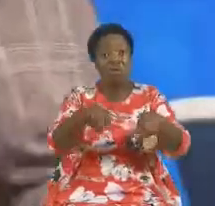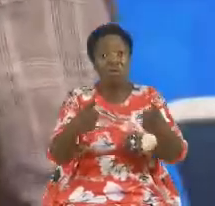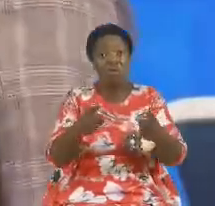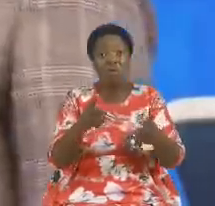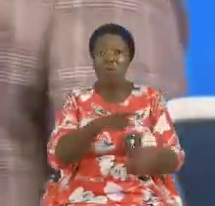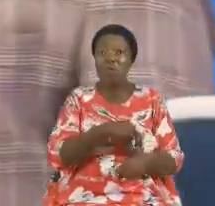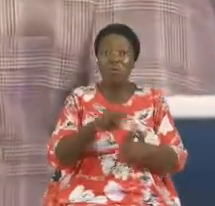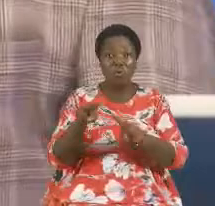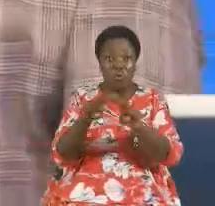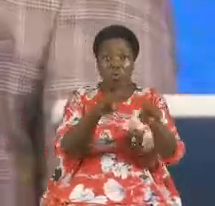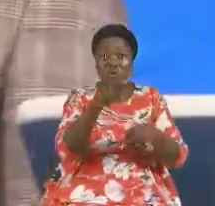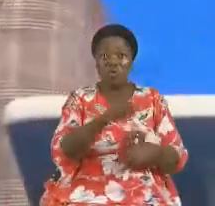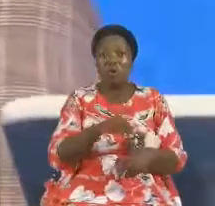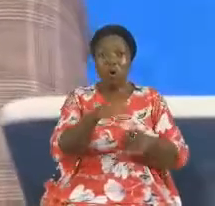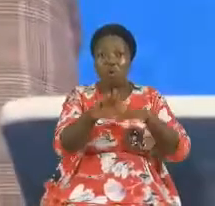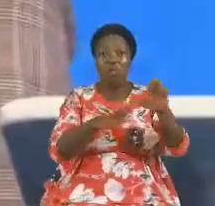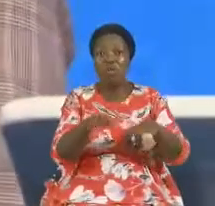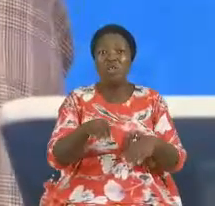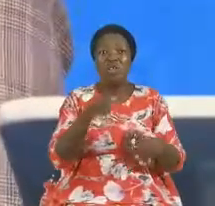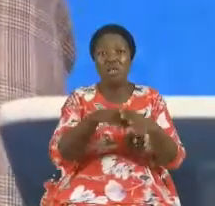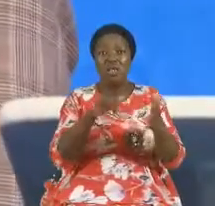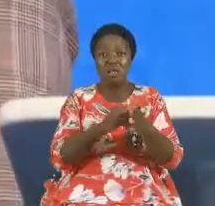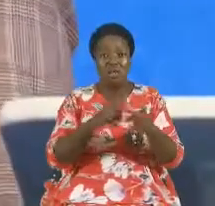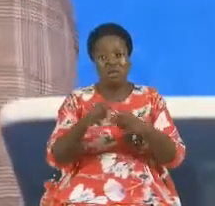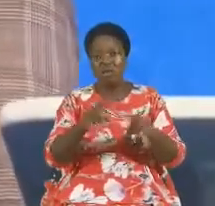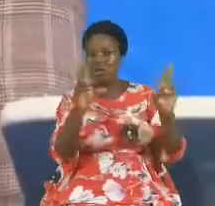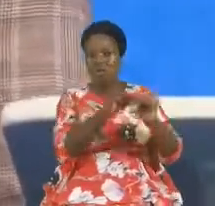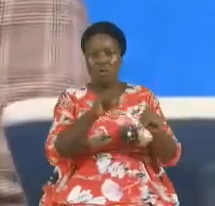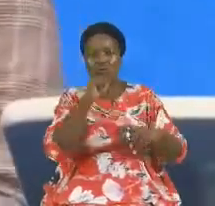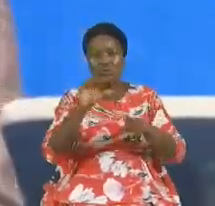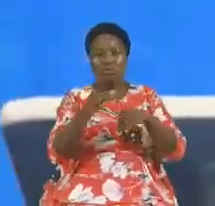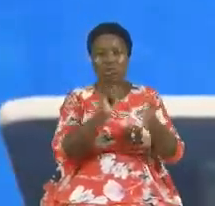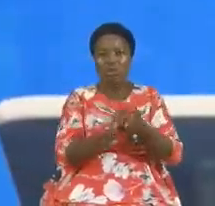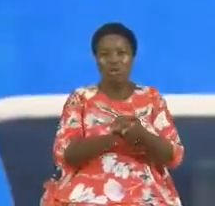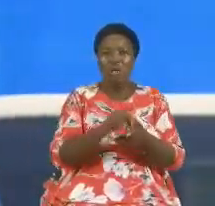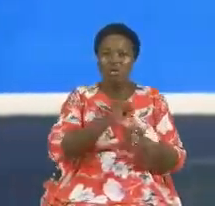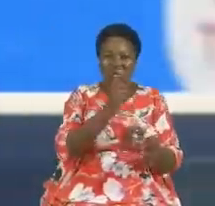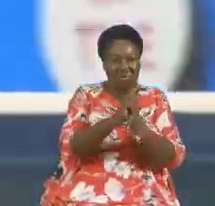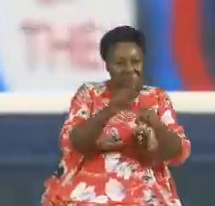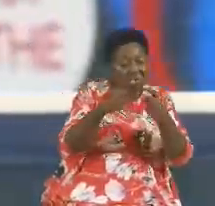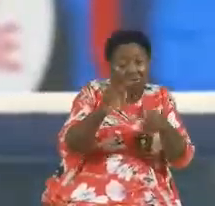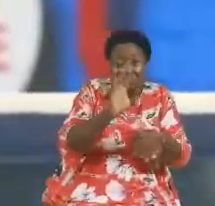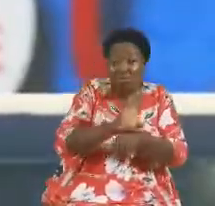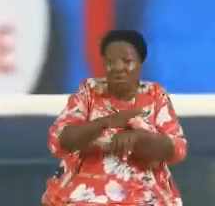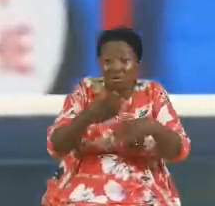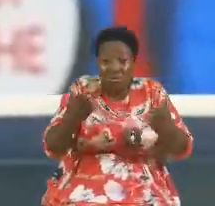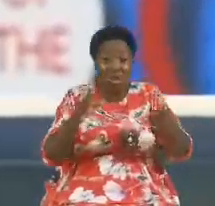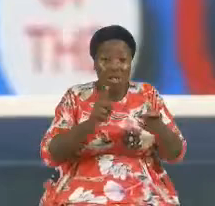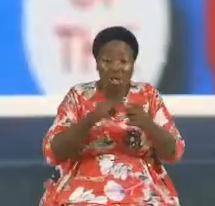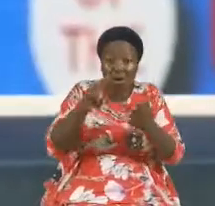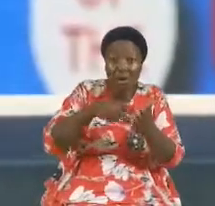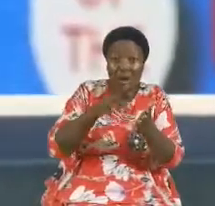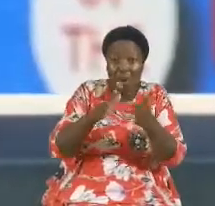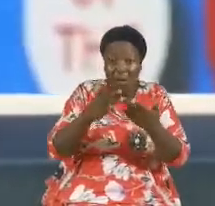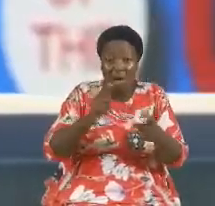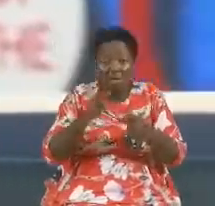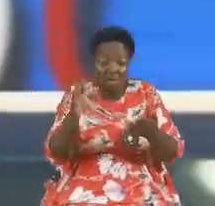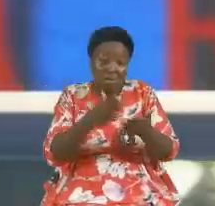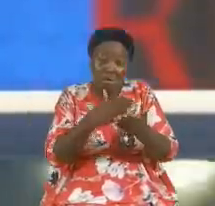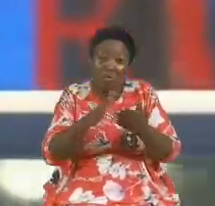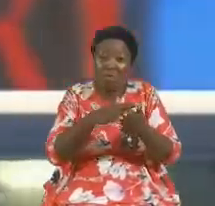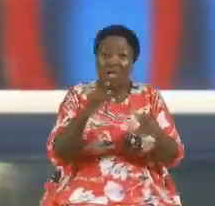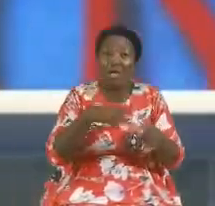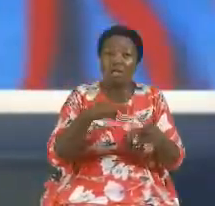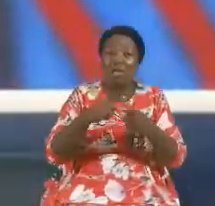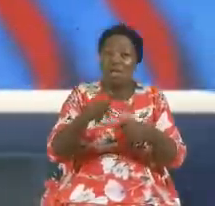given us, he said, this is the way to go. Walk ye therein. If you say, no, I'm not going to do that, I just go